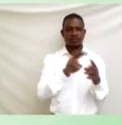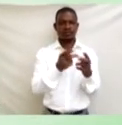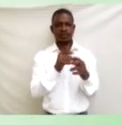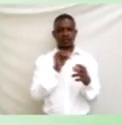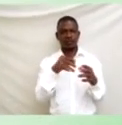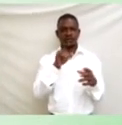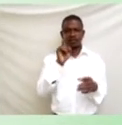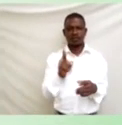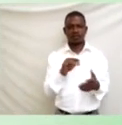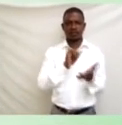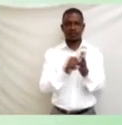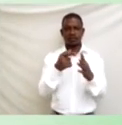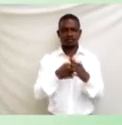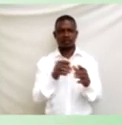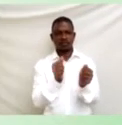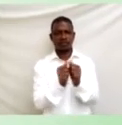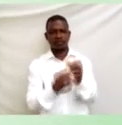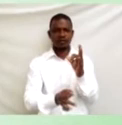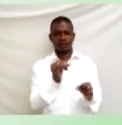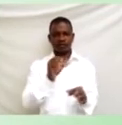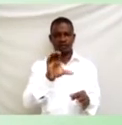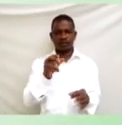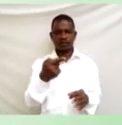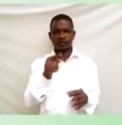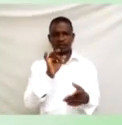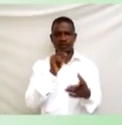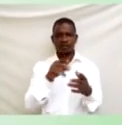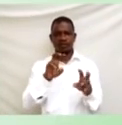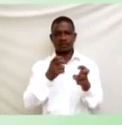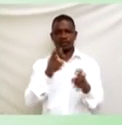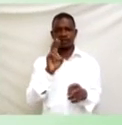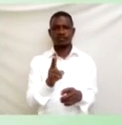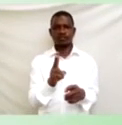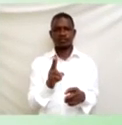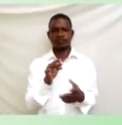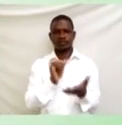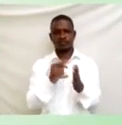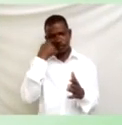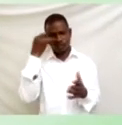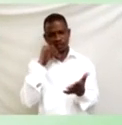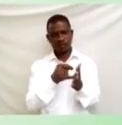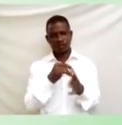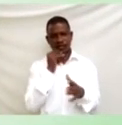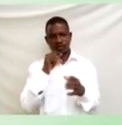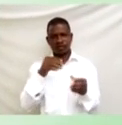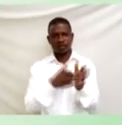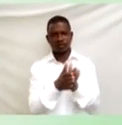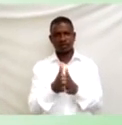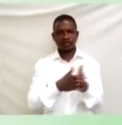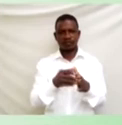we have seen the subjunctive as one that begins with the if clause type